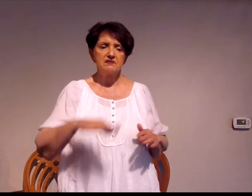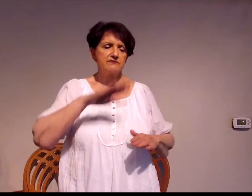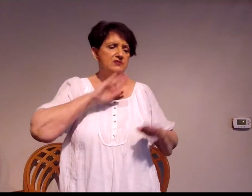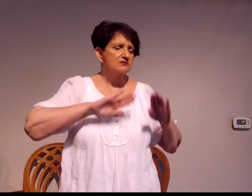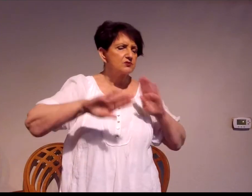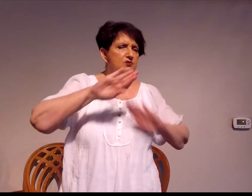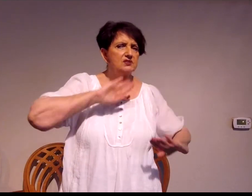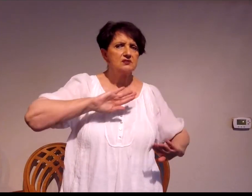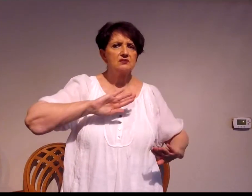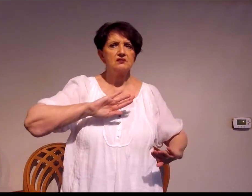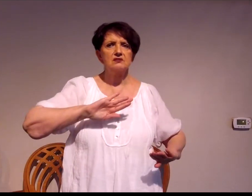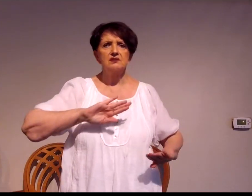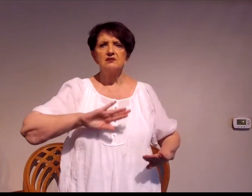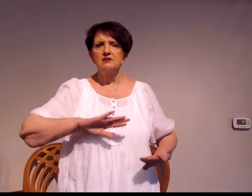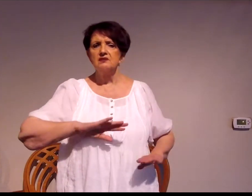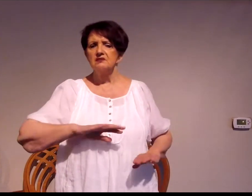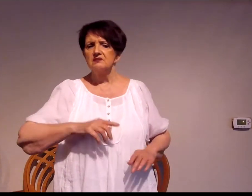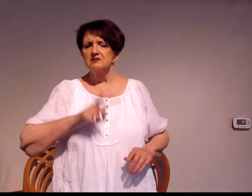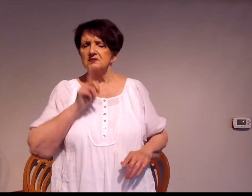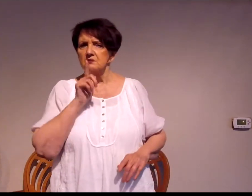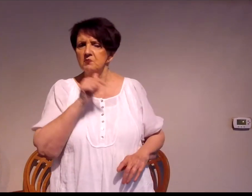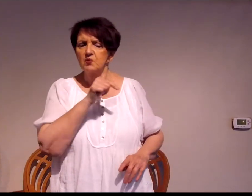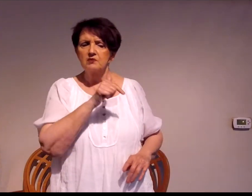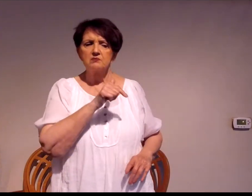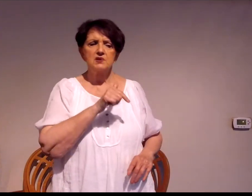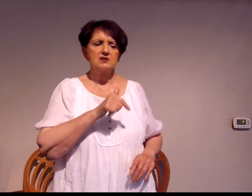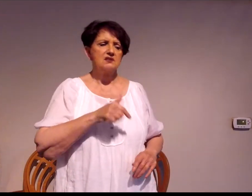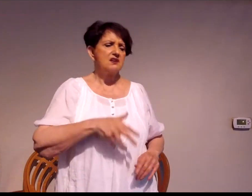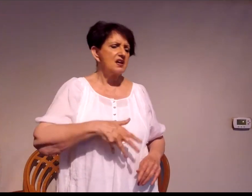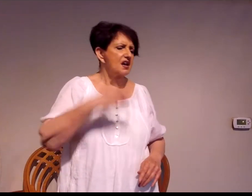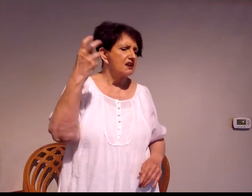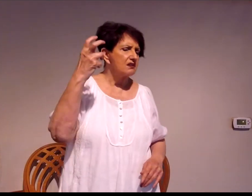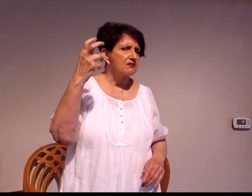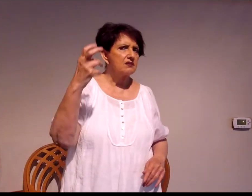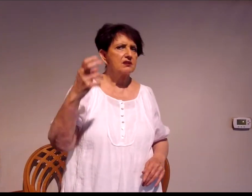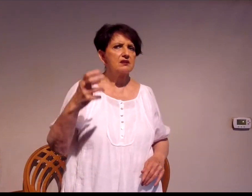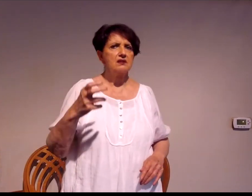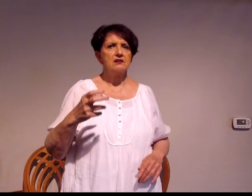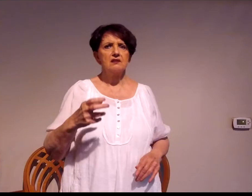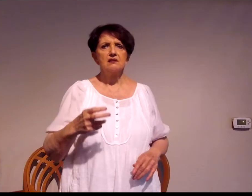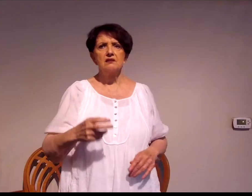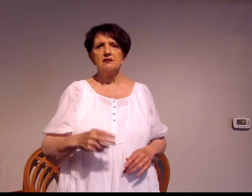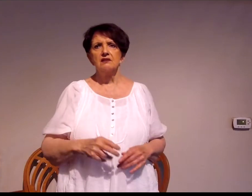frustration, disappointment, makes you angry,